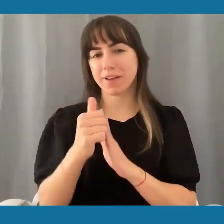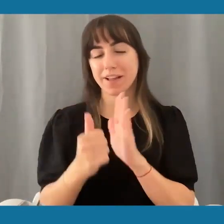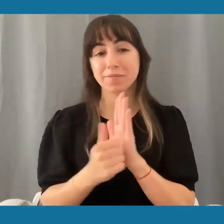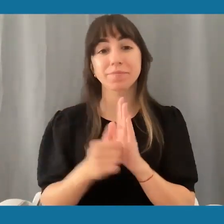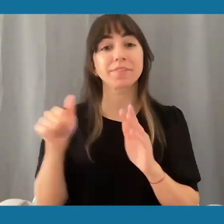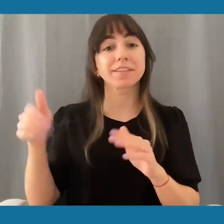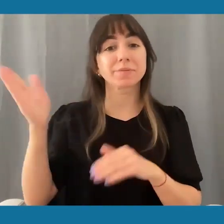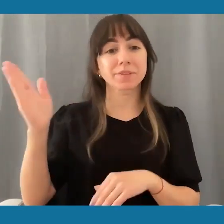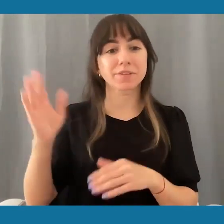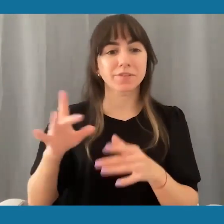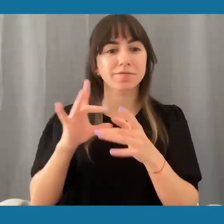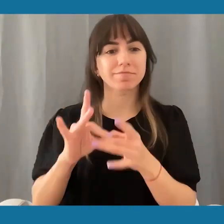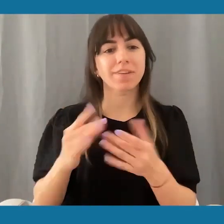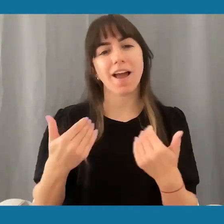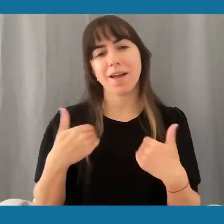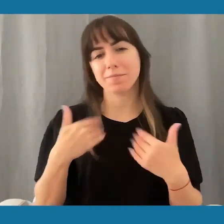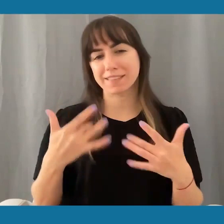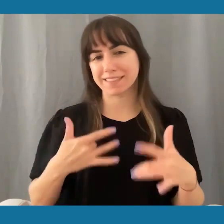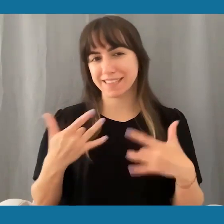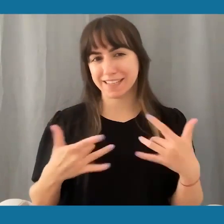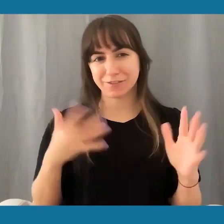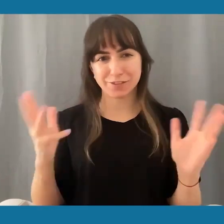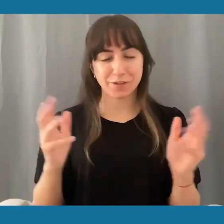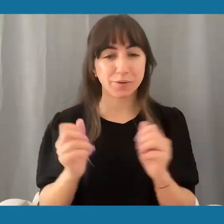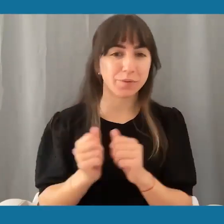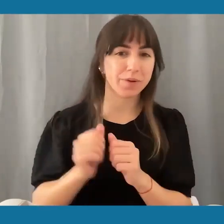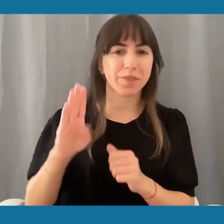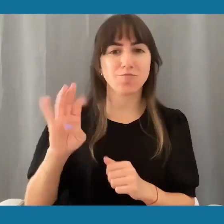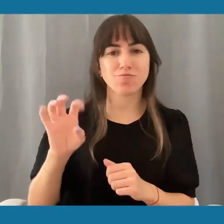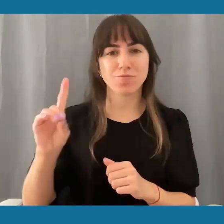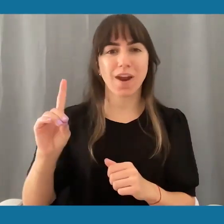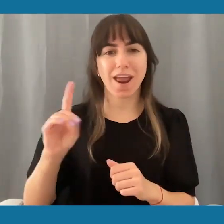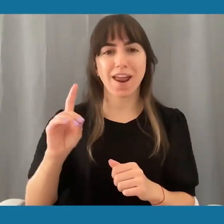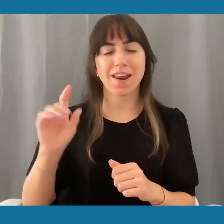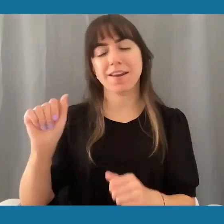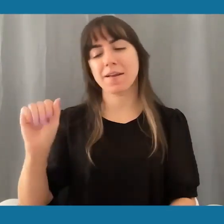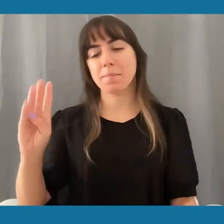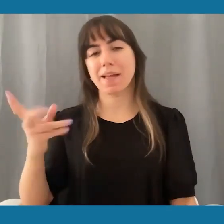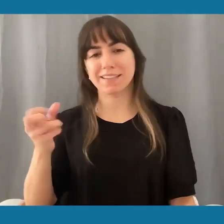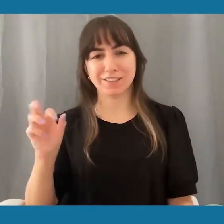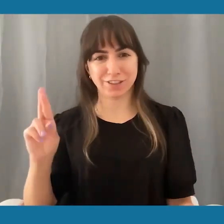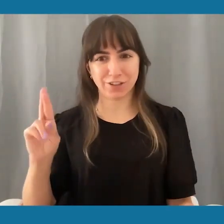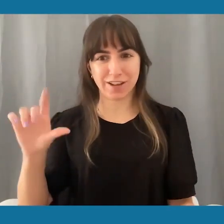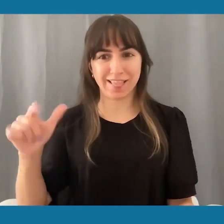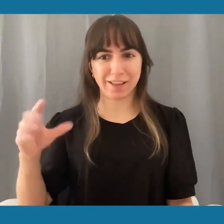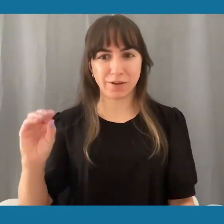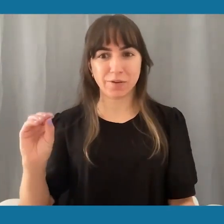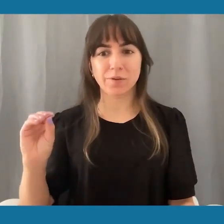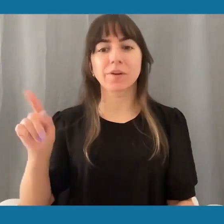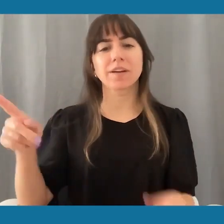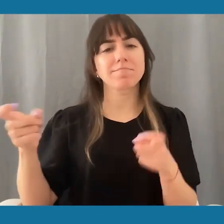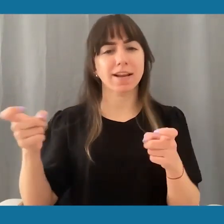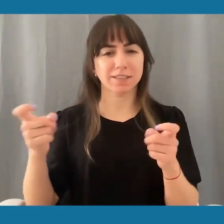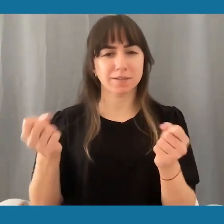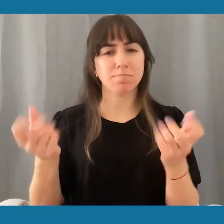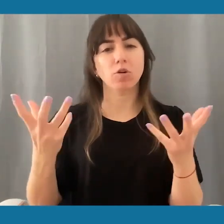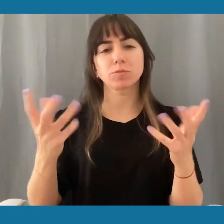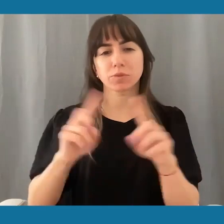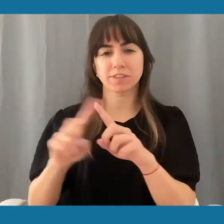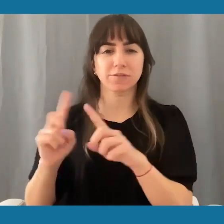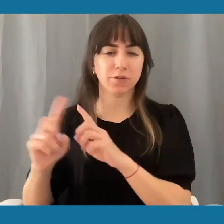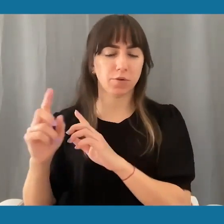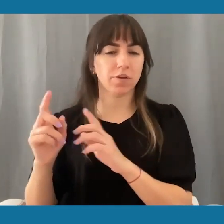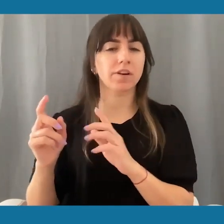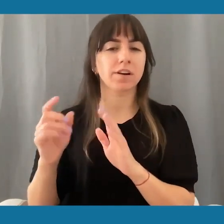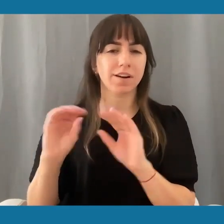our brand ambassadors, Leo Doucette, who manages multiple Able accounts for the organization he works for, as well as for a group home he